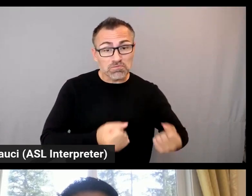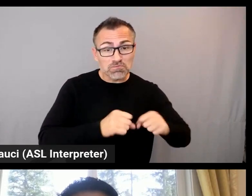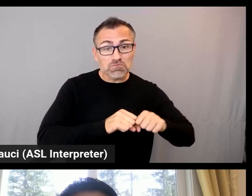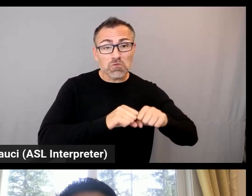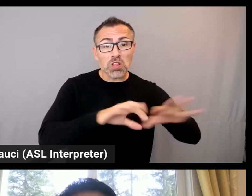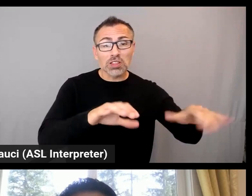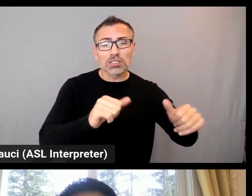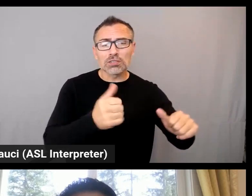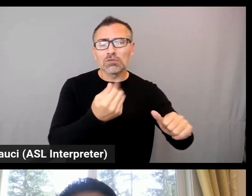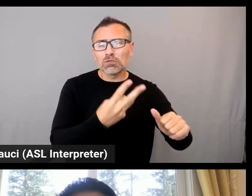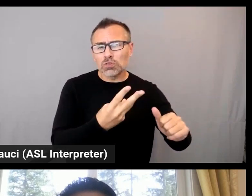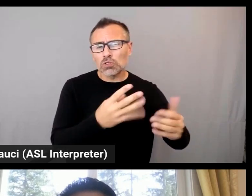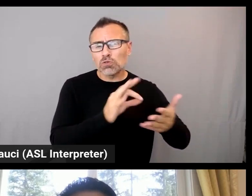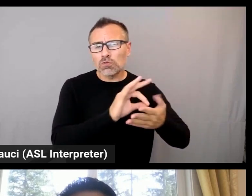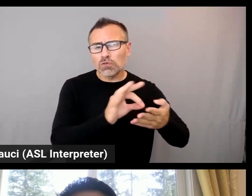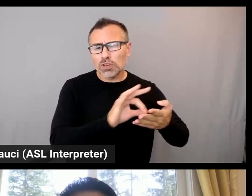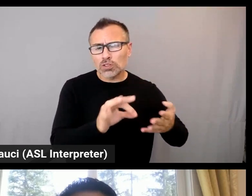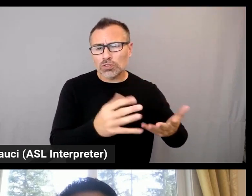this includes